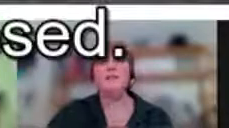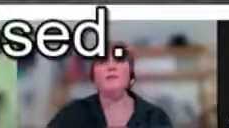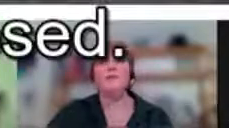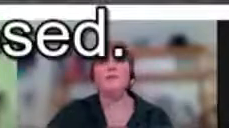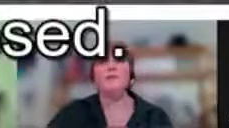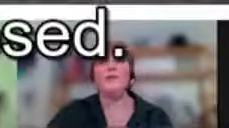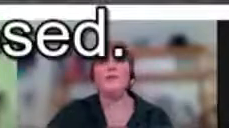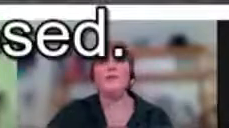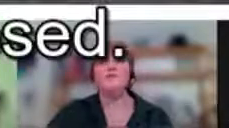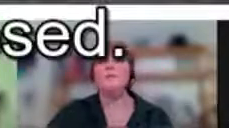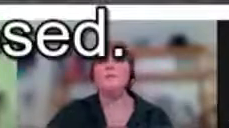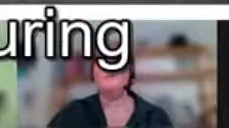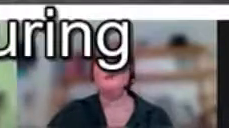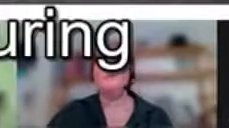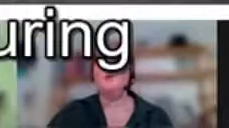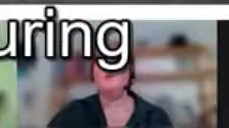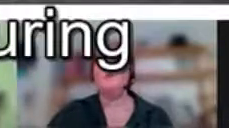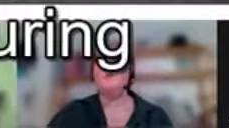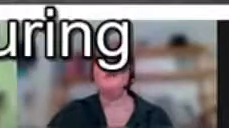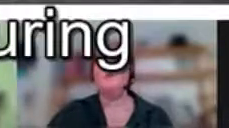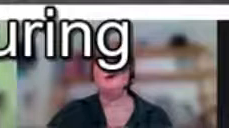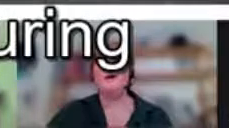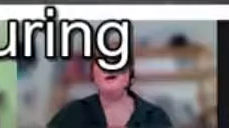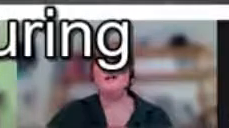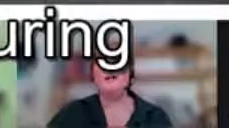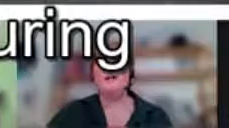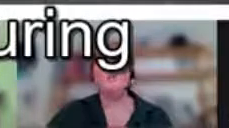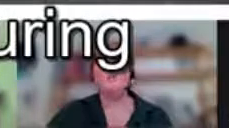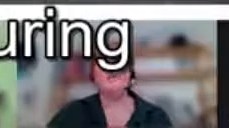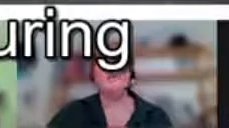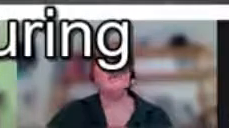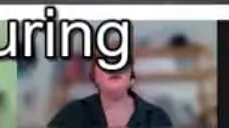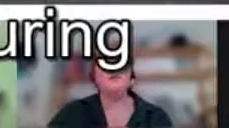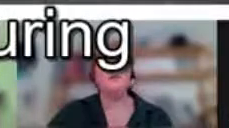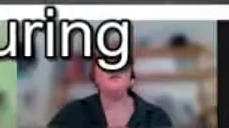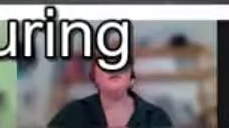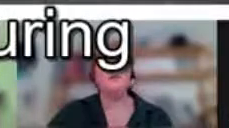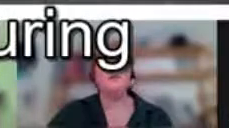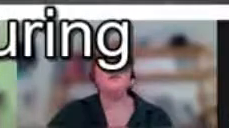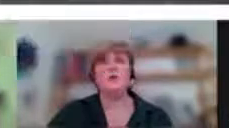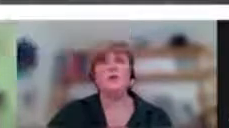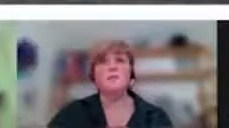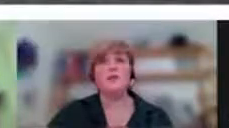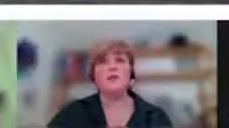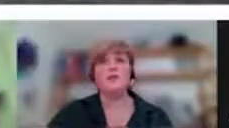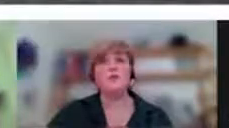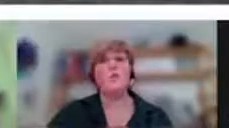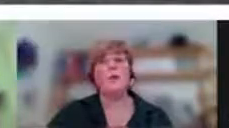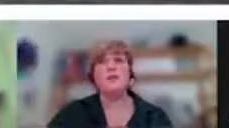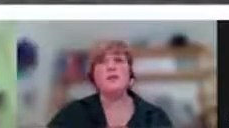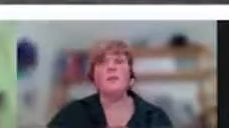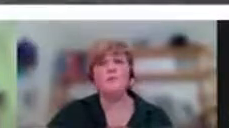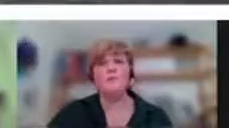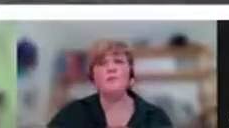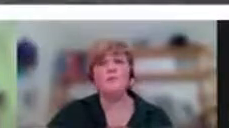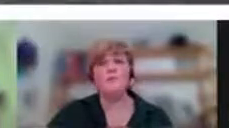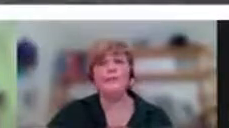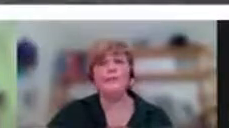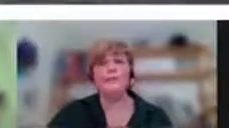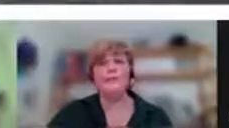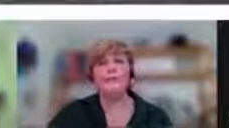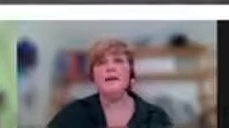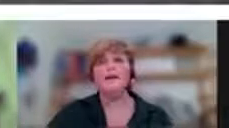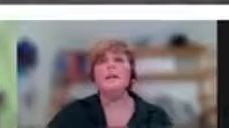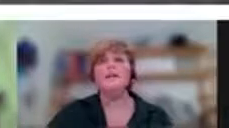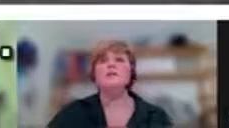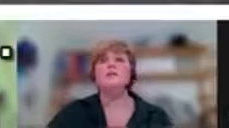or closed. Some public rights of way would be closed permanently and replaced by new ones during the construction period or once the new road is